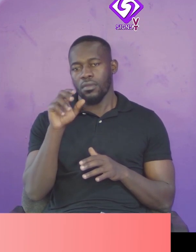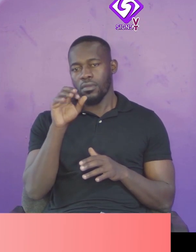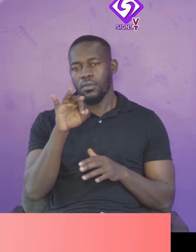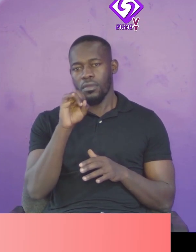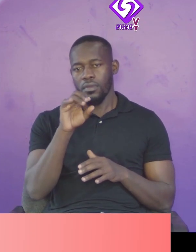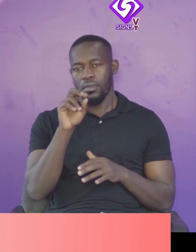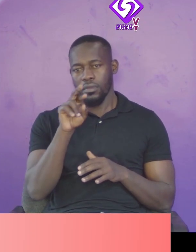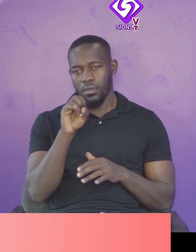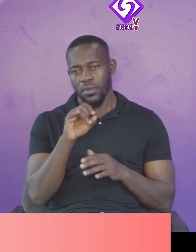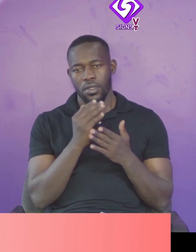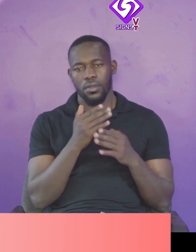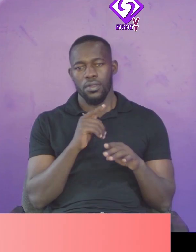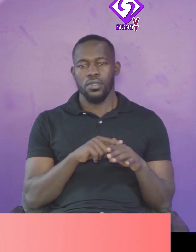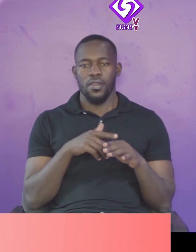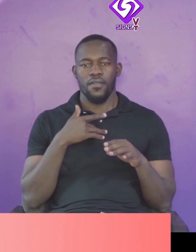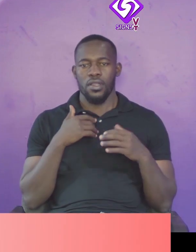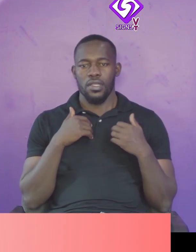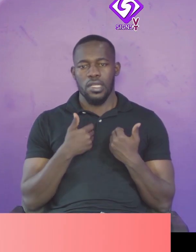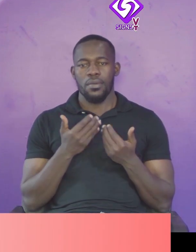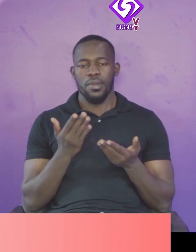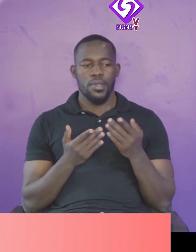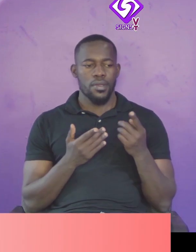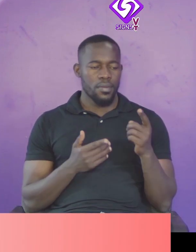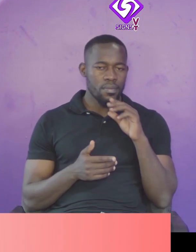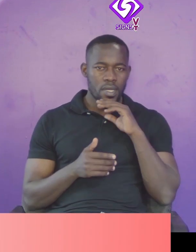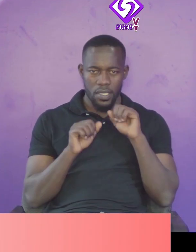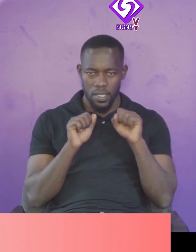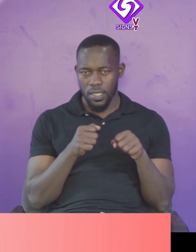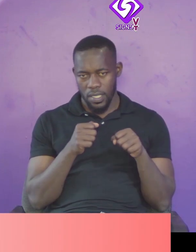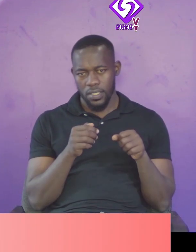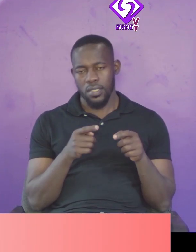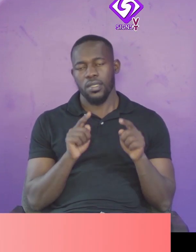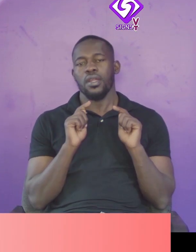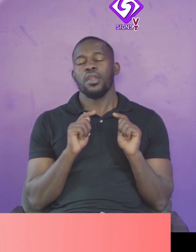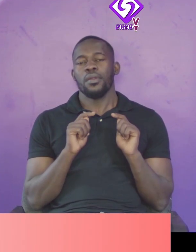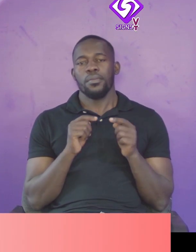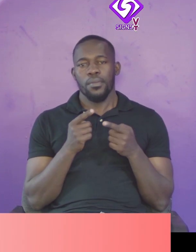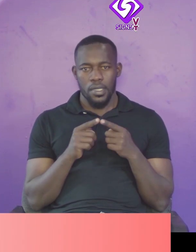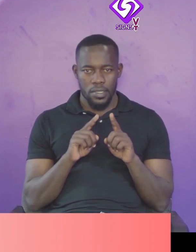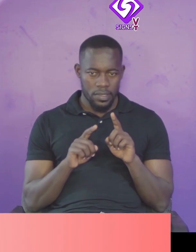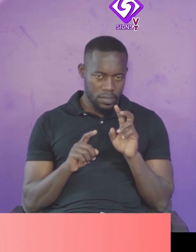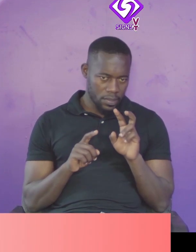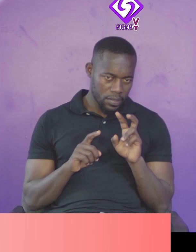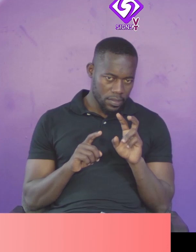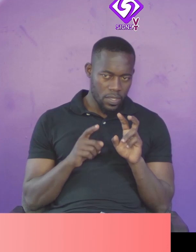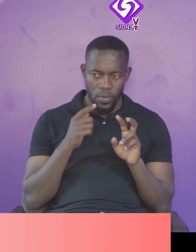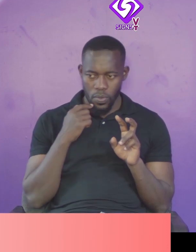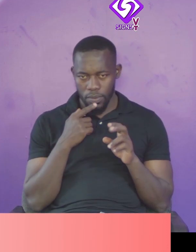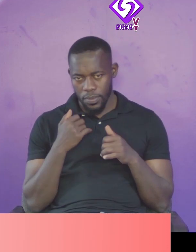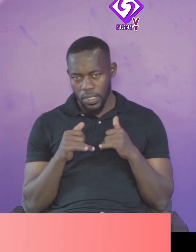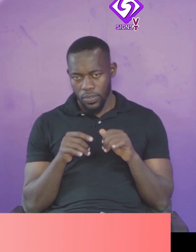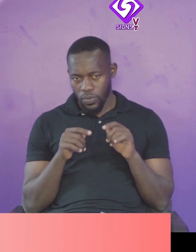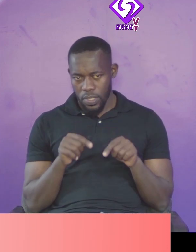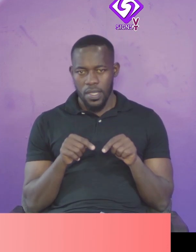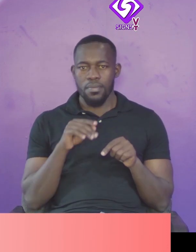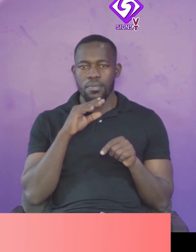maybe he can try him in those positions and he will also deliver. But checking at the lineups today, he has started as a striker.